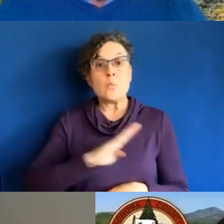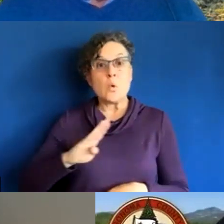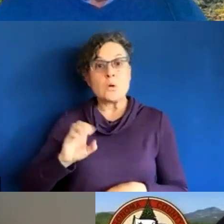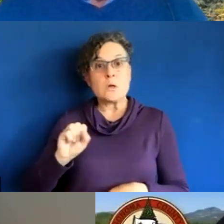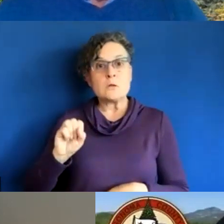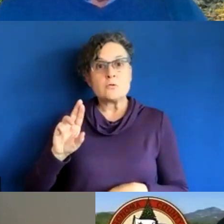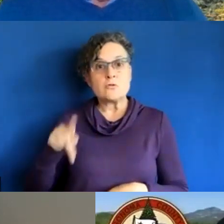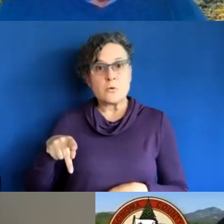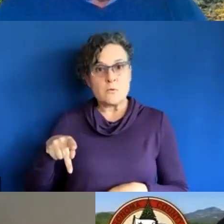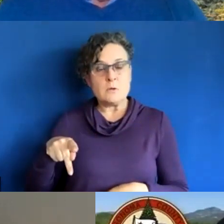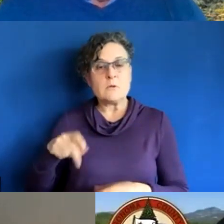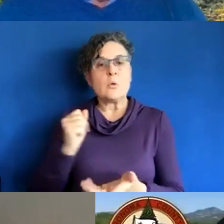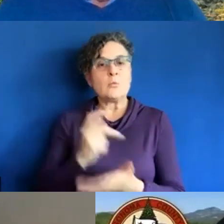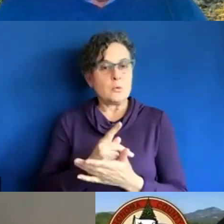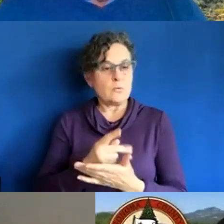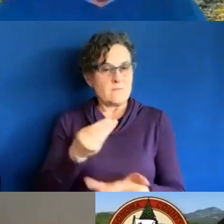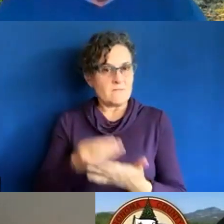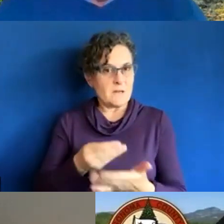up to 2 sites.